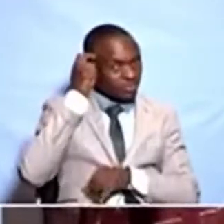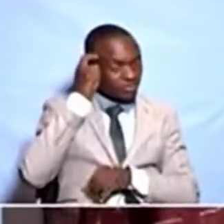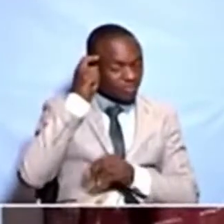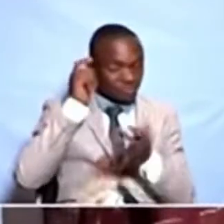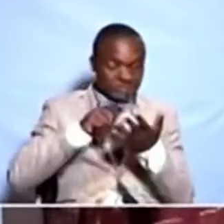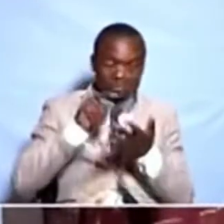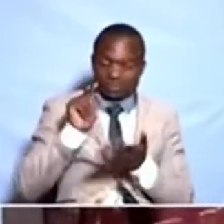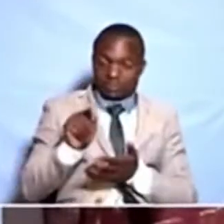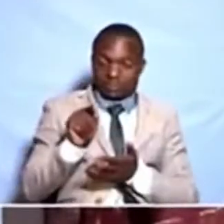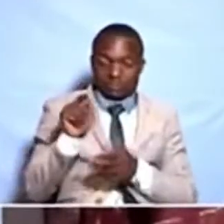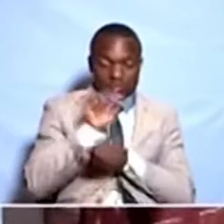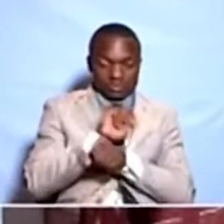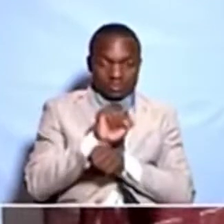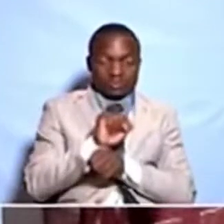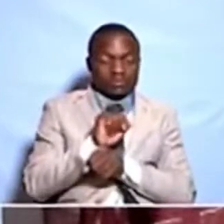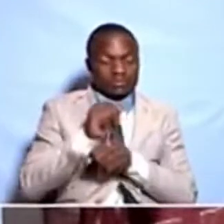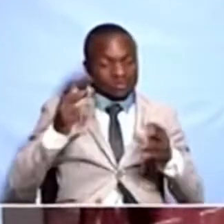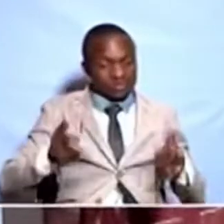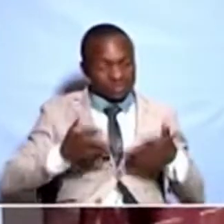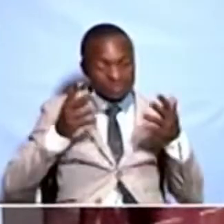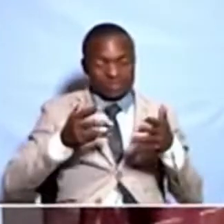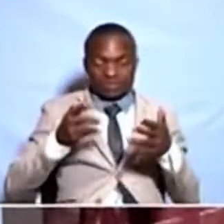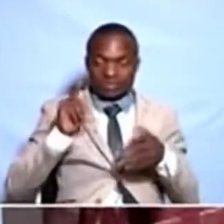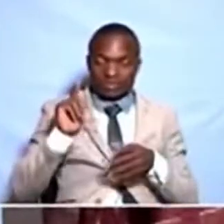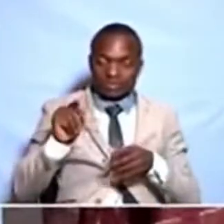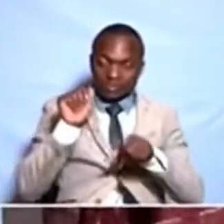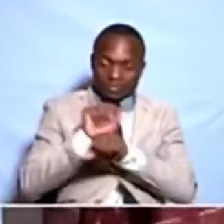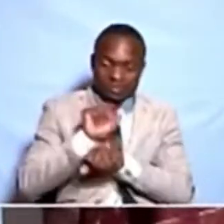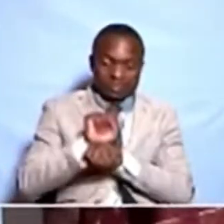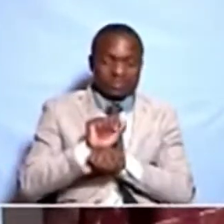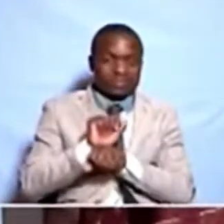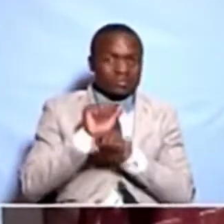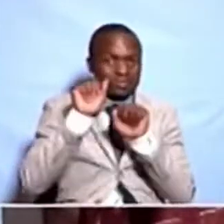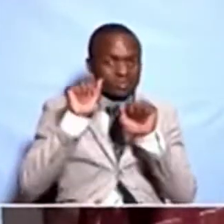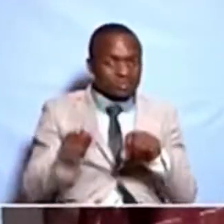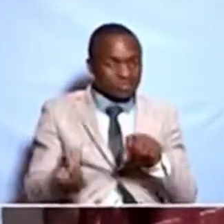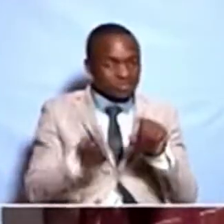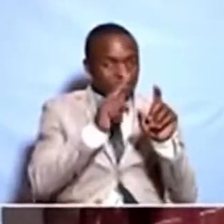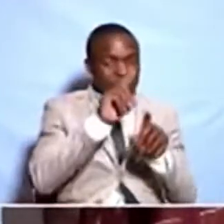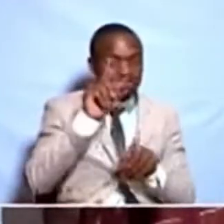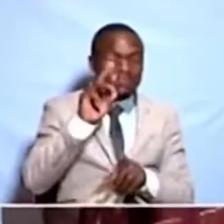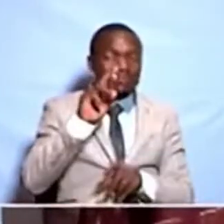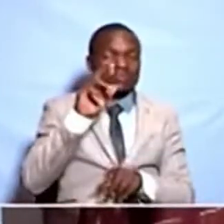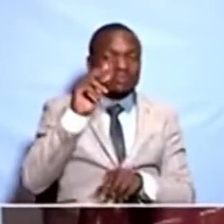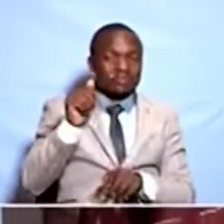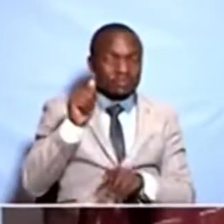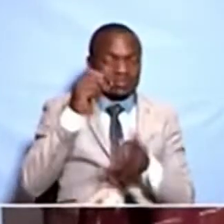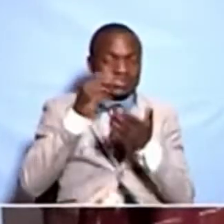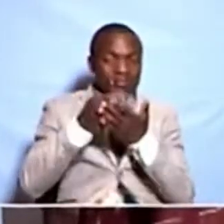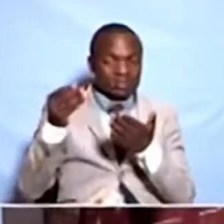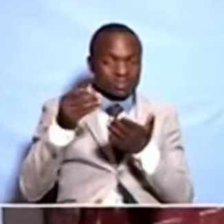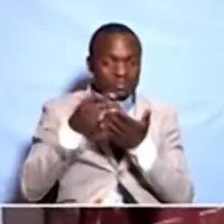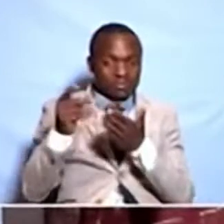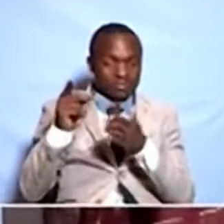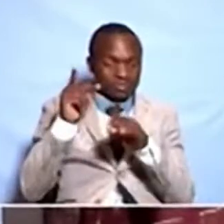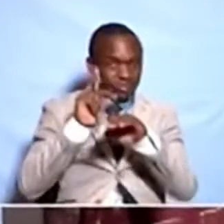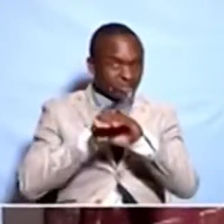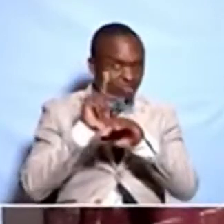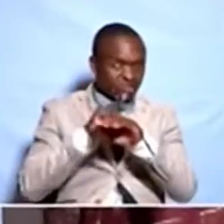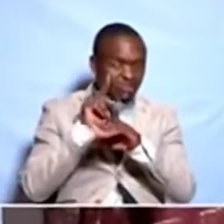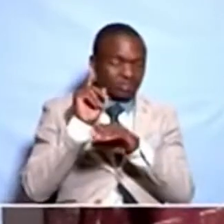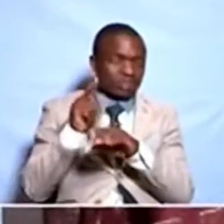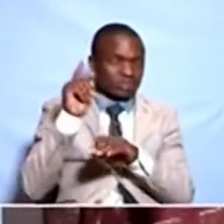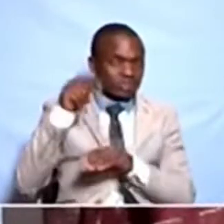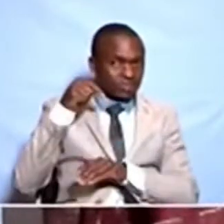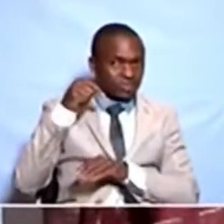vehicle, I'm happy with this performance and I like it, then he can go to ZRA, pay duty for that vehicle which was brought in the country without paying